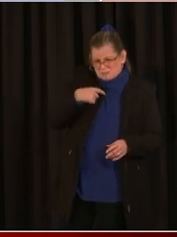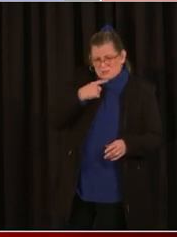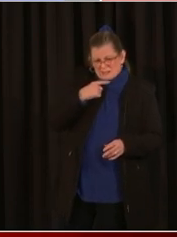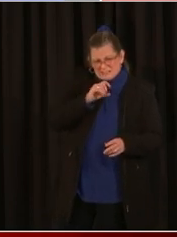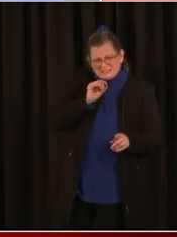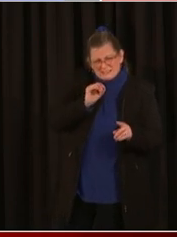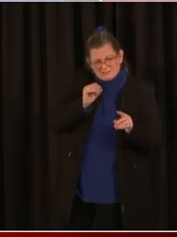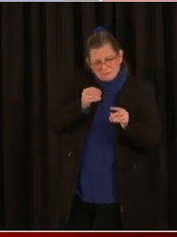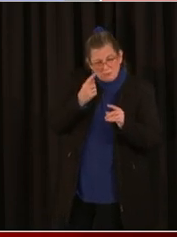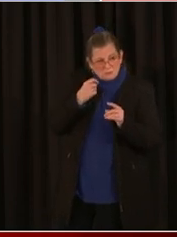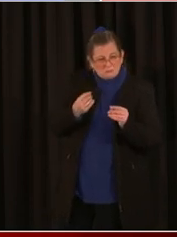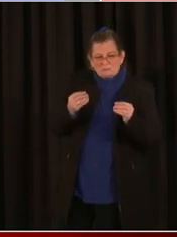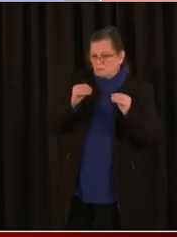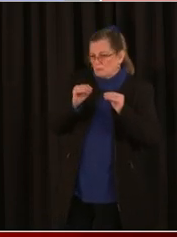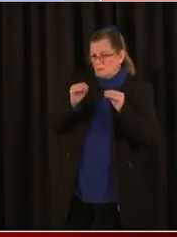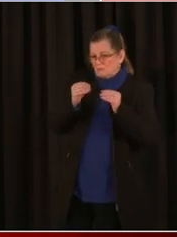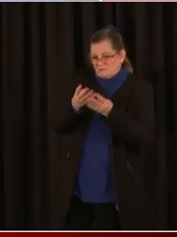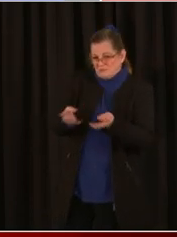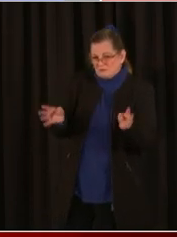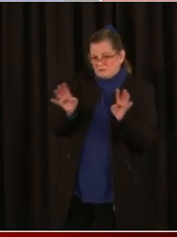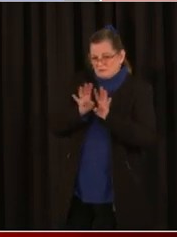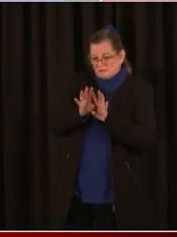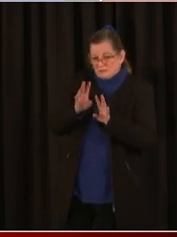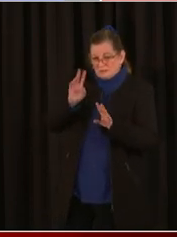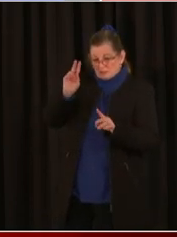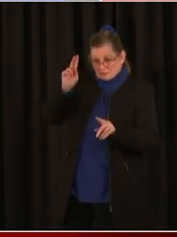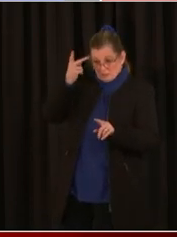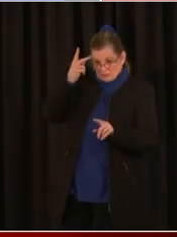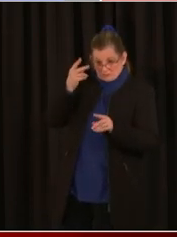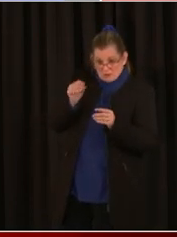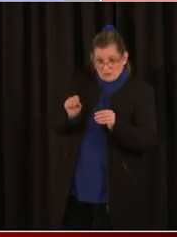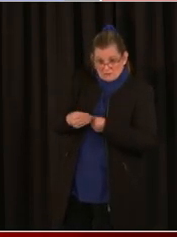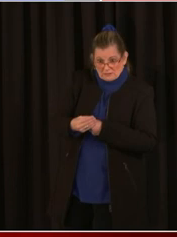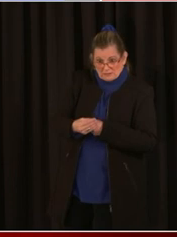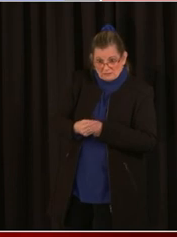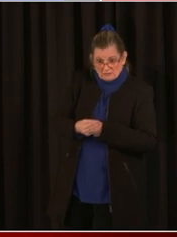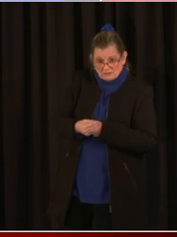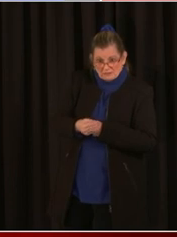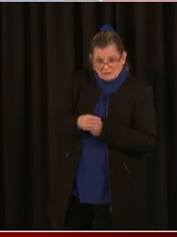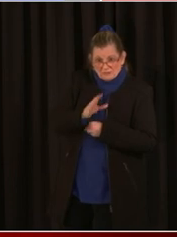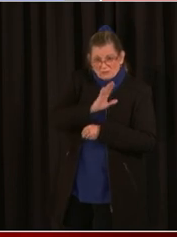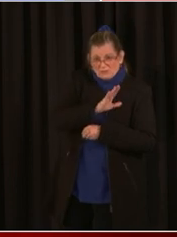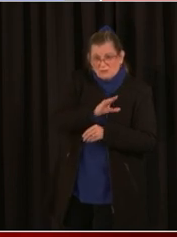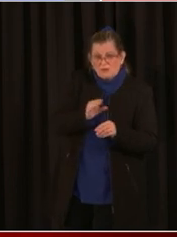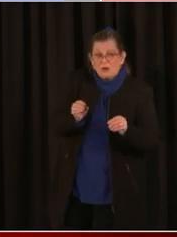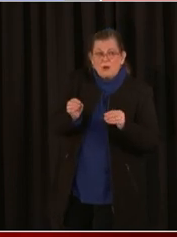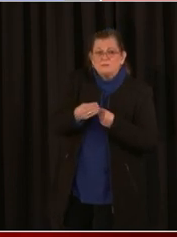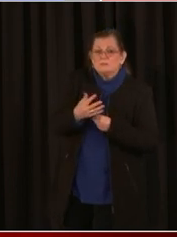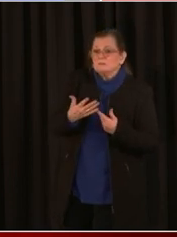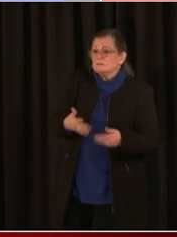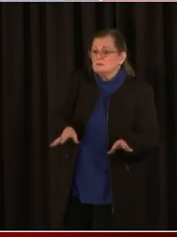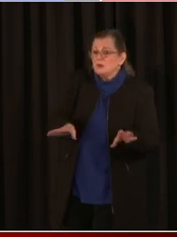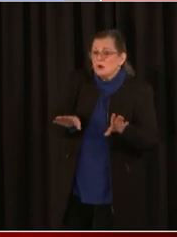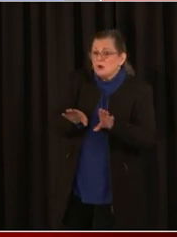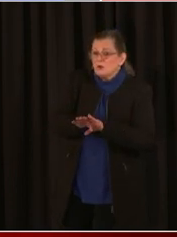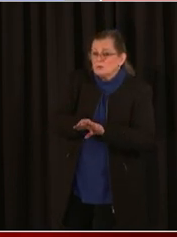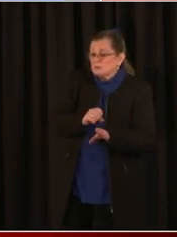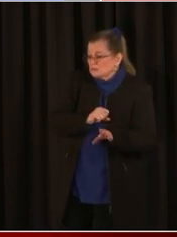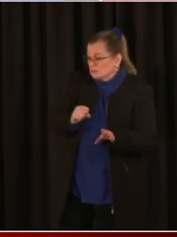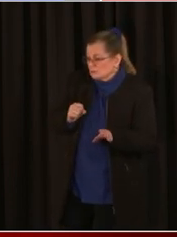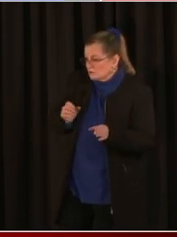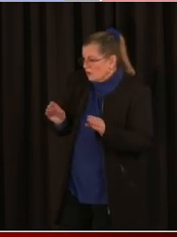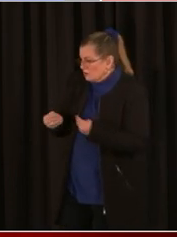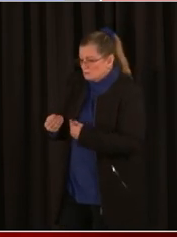dramatic. The Vice President's office, he's the President of the Senate, his office was closed, and we actually